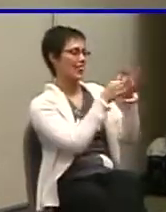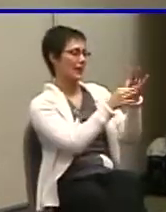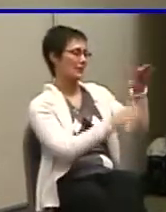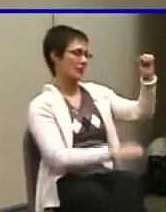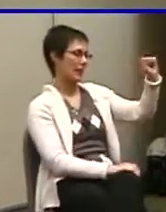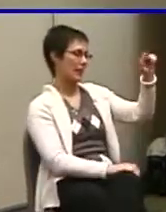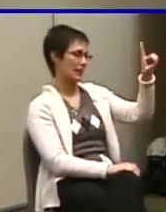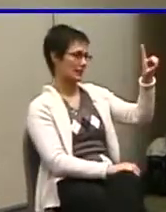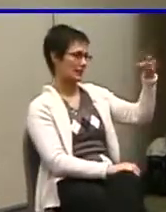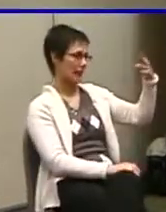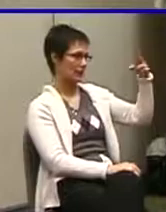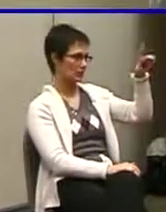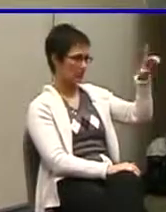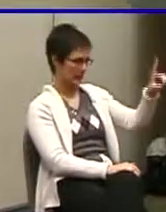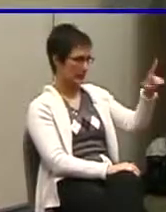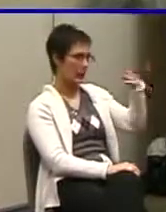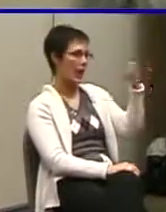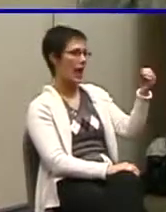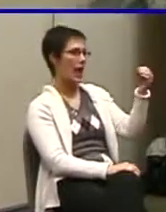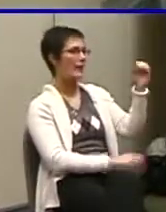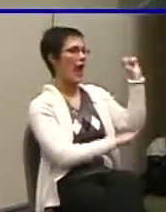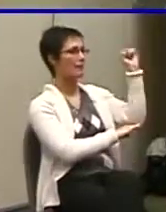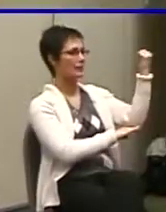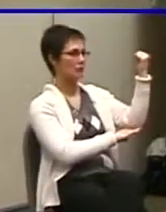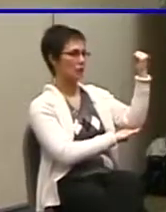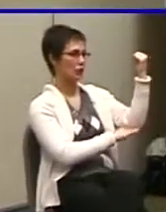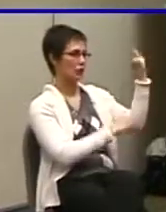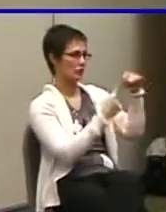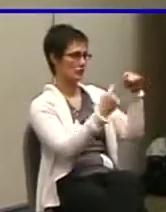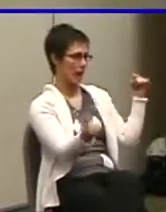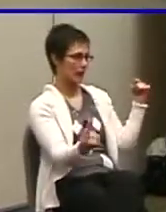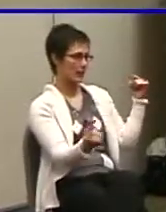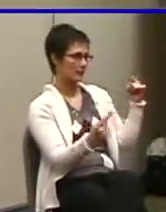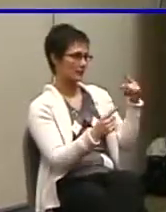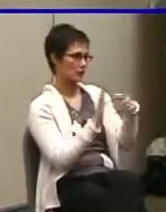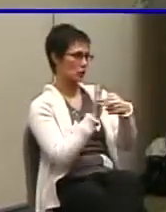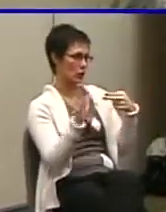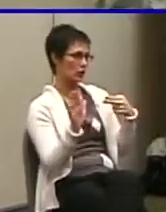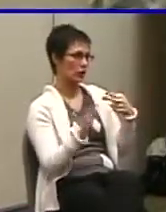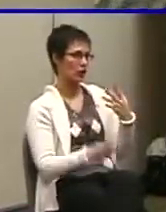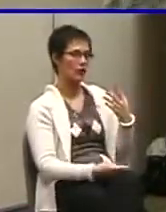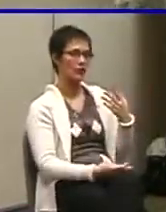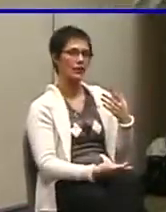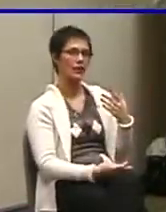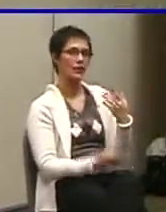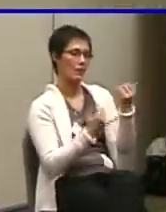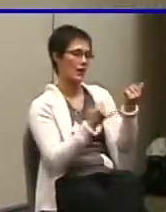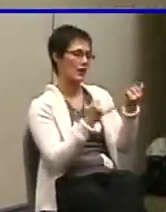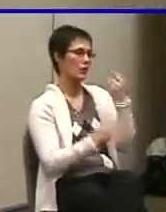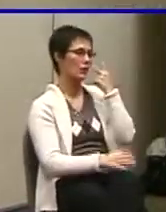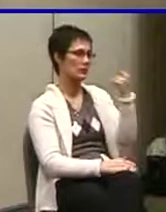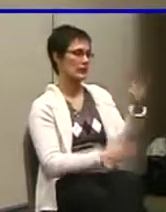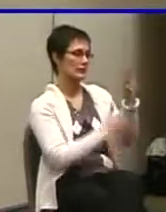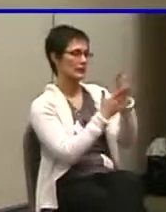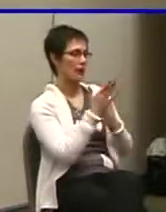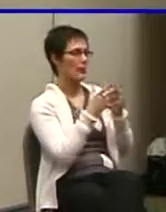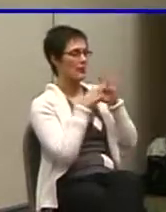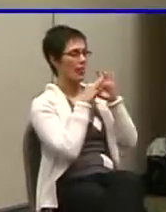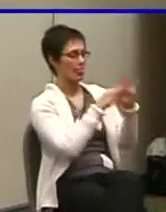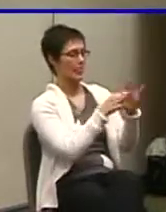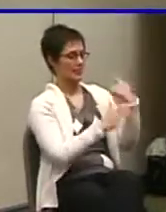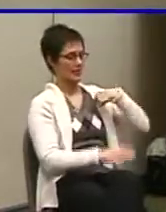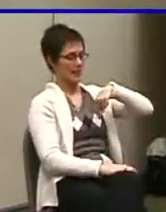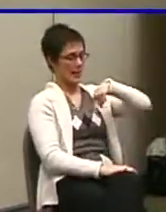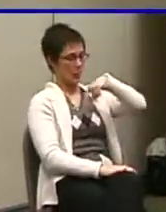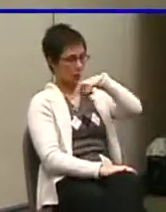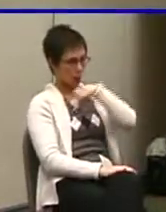One of the things that's, at least when you start looking at some of the research that's coming out now and they look at some of the causal links, we probably play a major